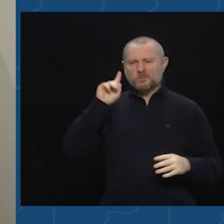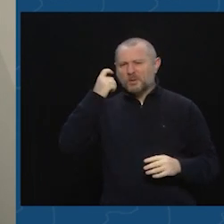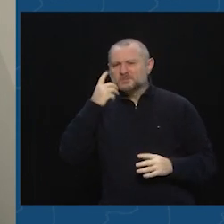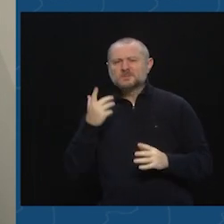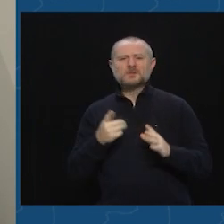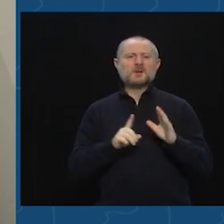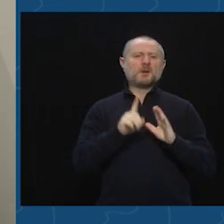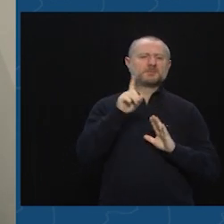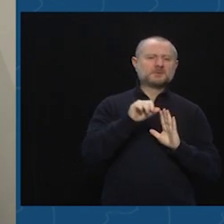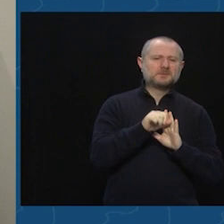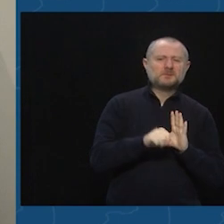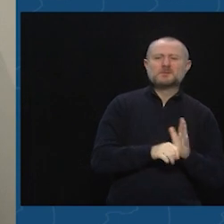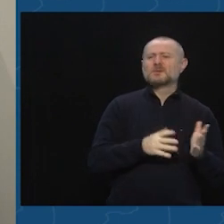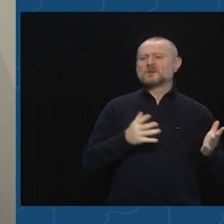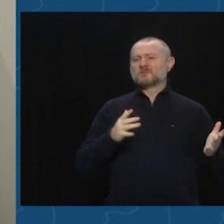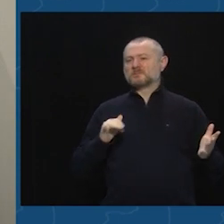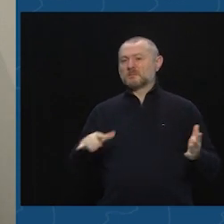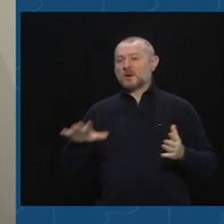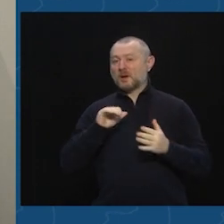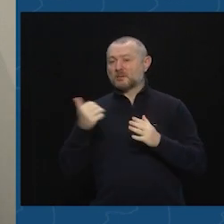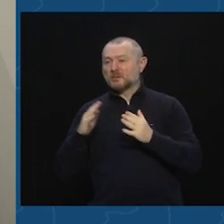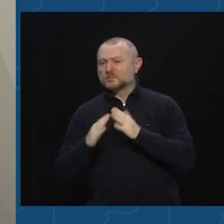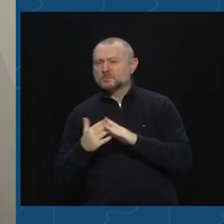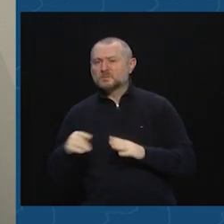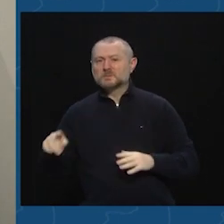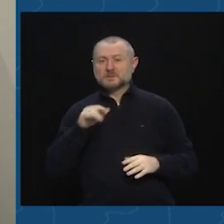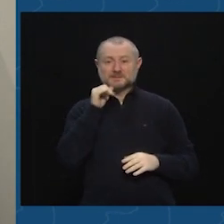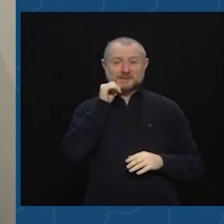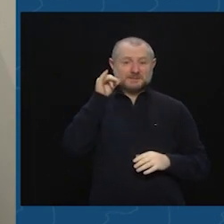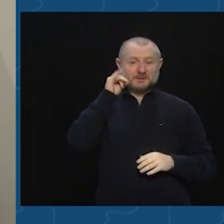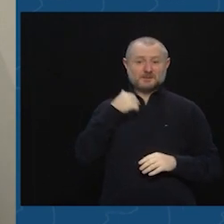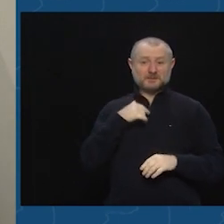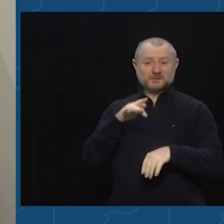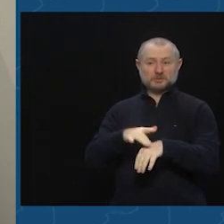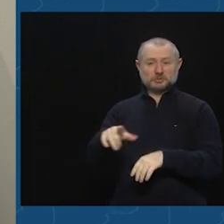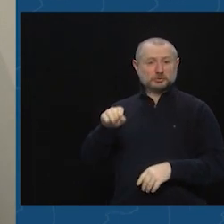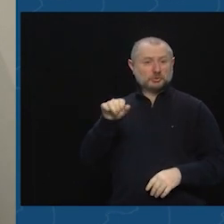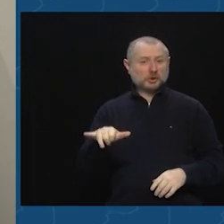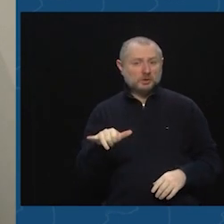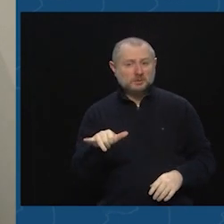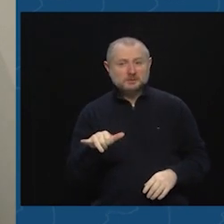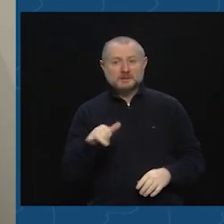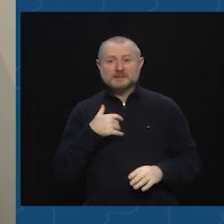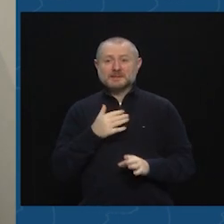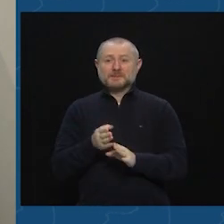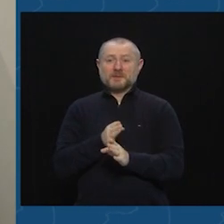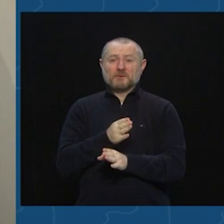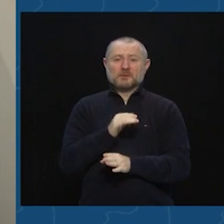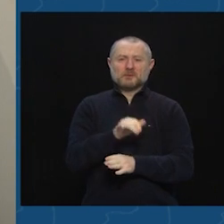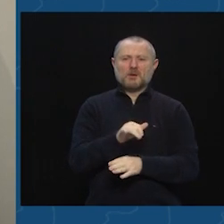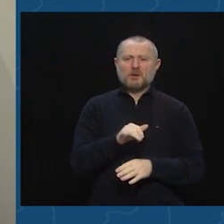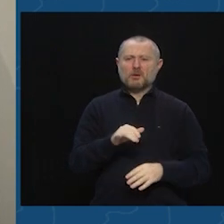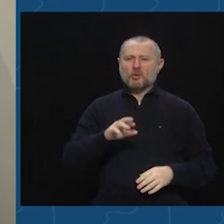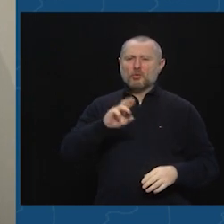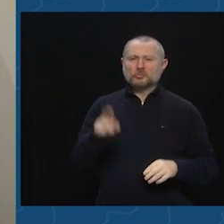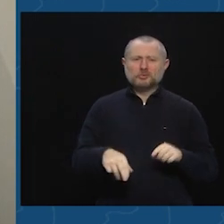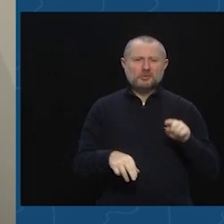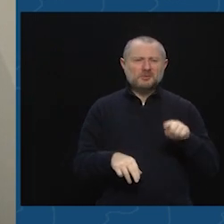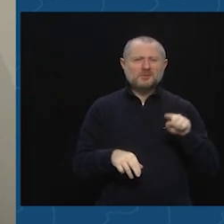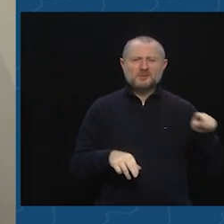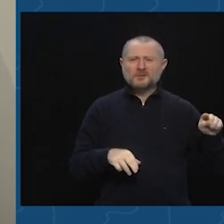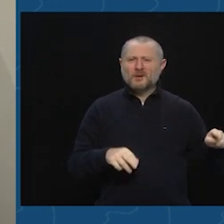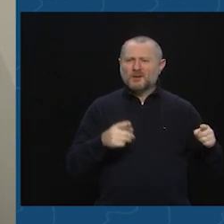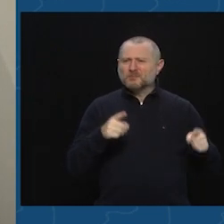Syracuse yesterday and Rochester a short time before that. This is a phenomenon that is occurring in cities all over America, but we're particularly focused on